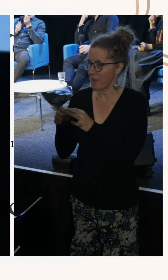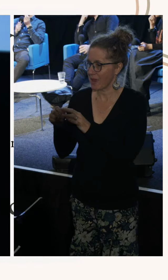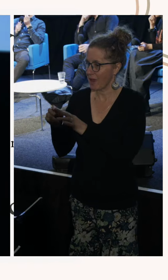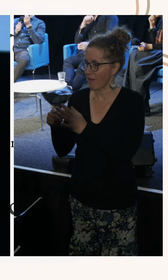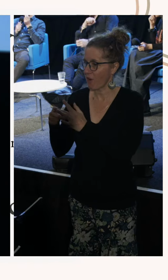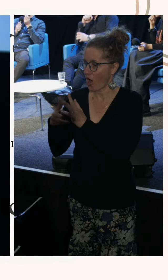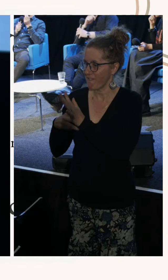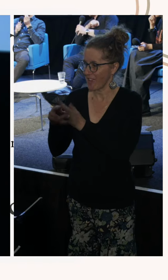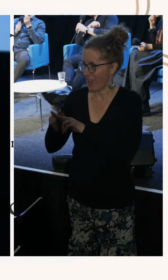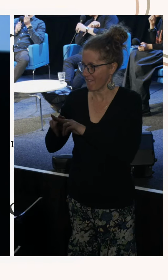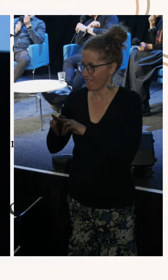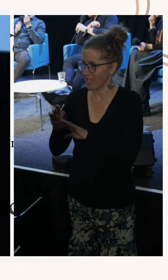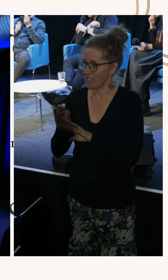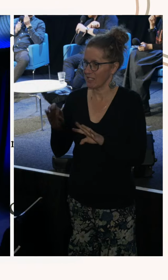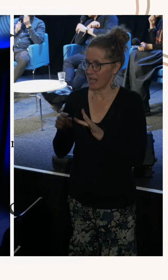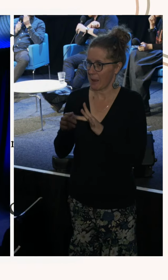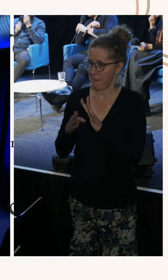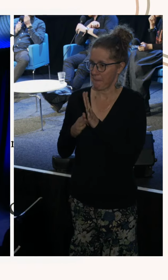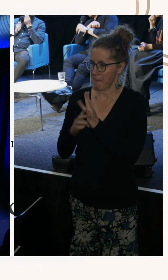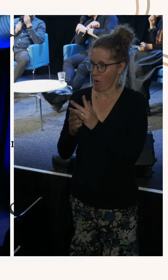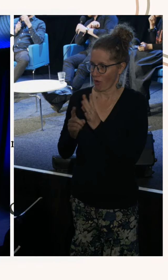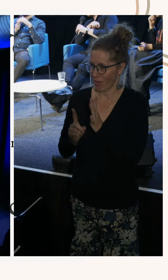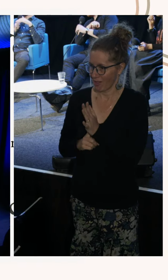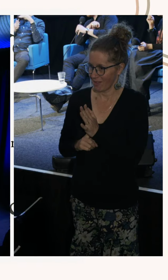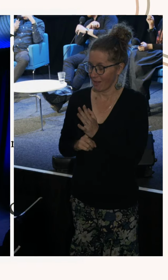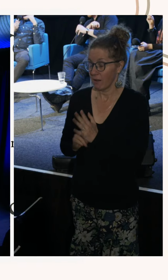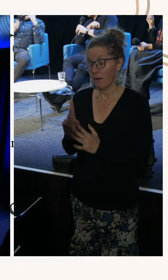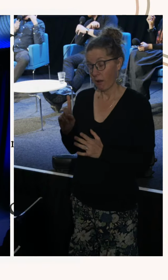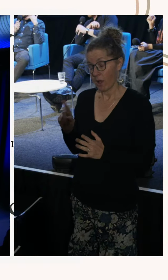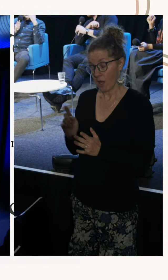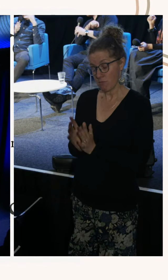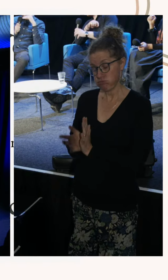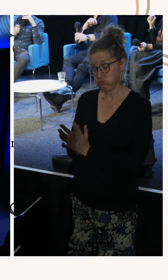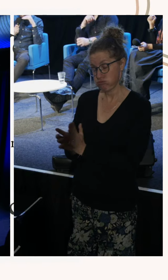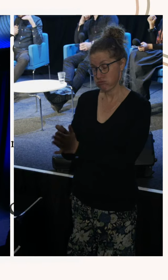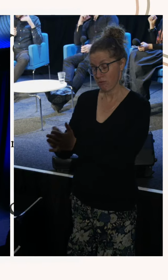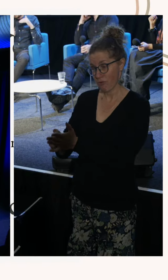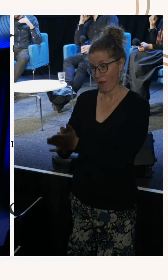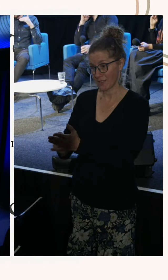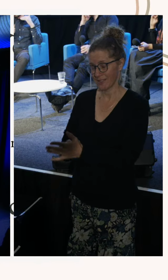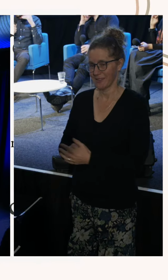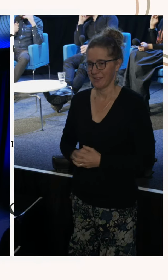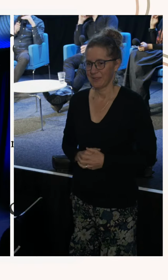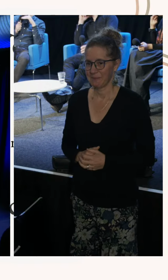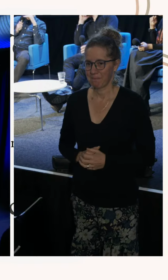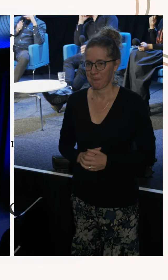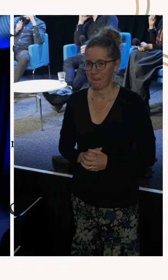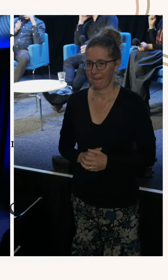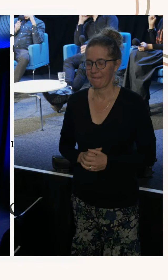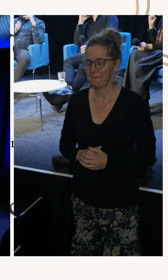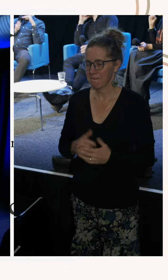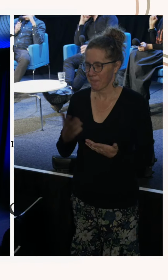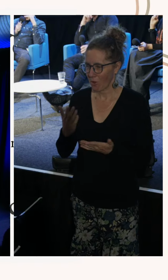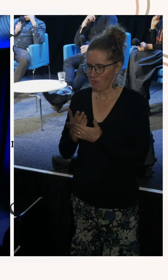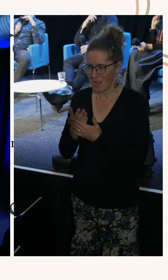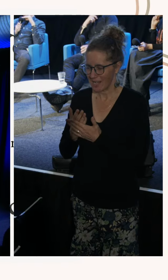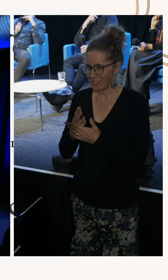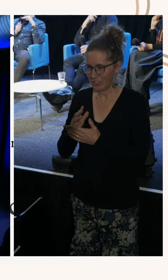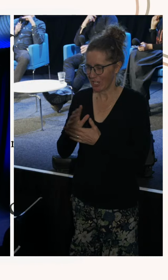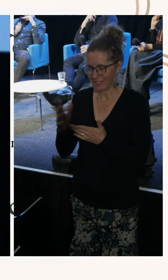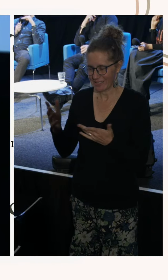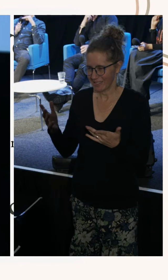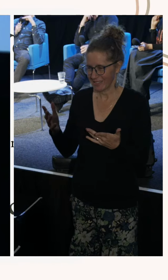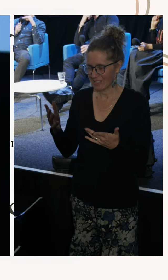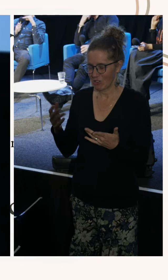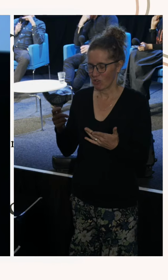was. Okay, but you made a very persuasive case. Yeah, it was this foundational level of